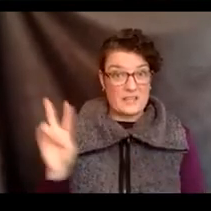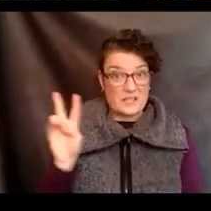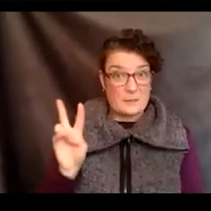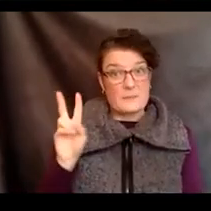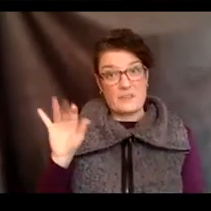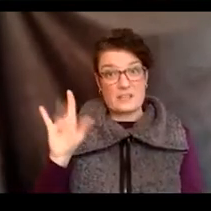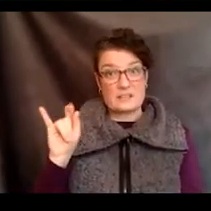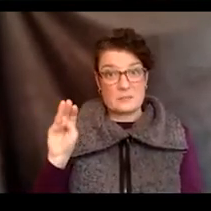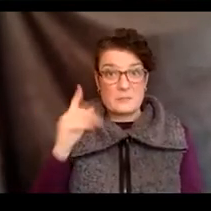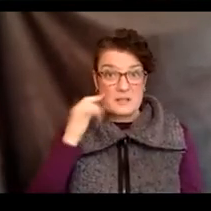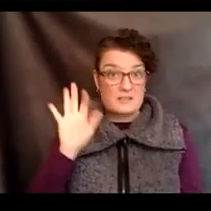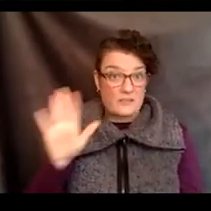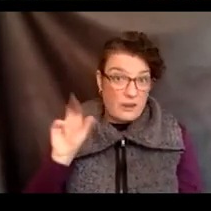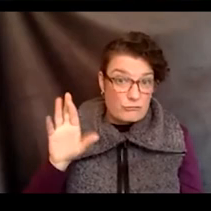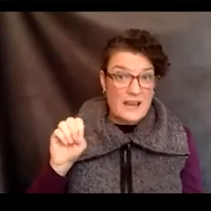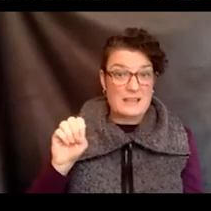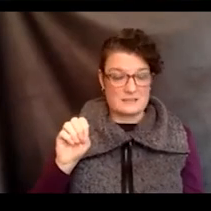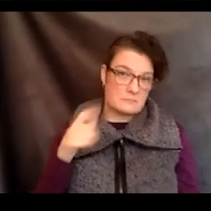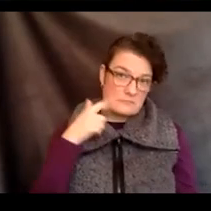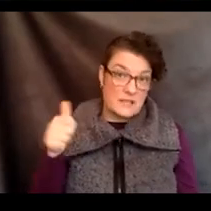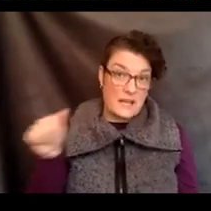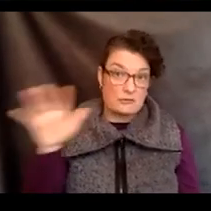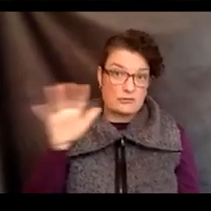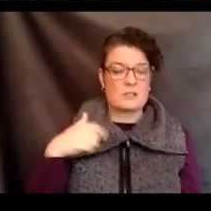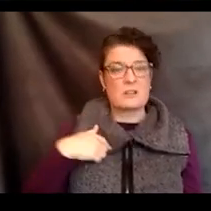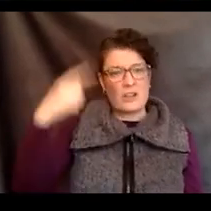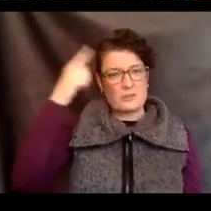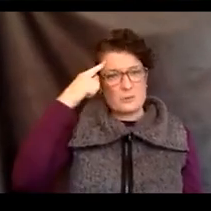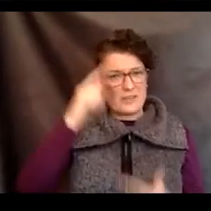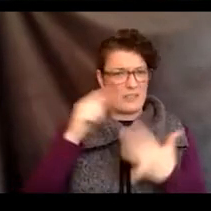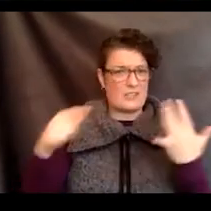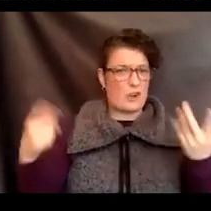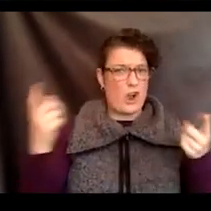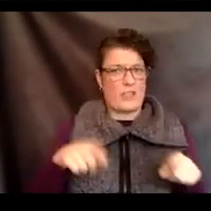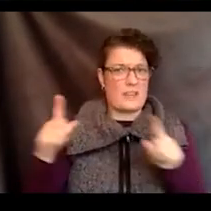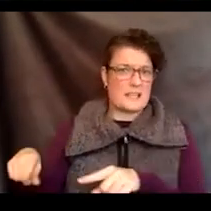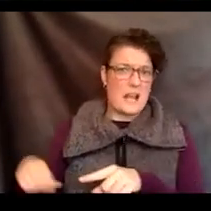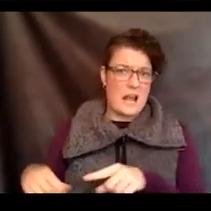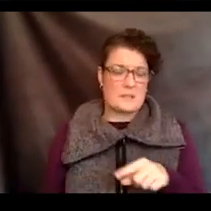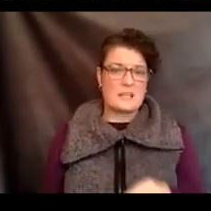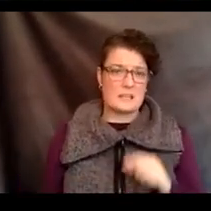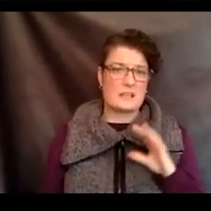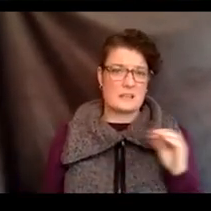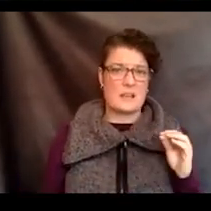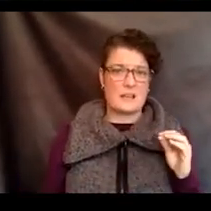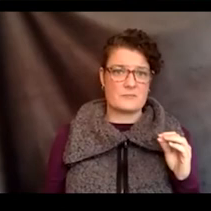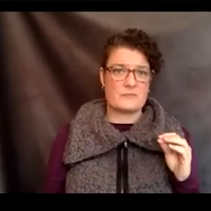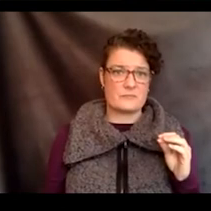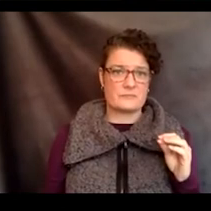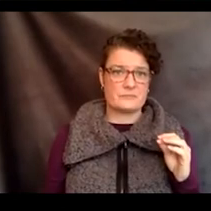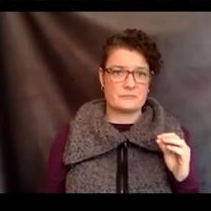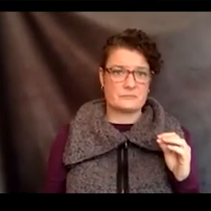of their race and they're Asian. So I do think that these are all things that are happening. And it's just